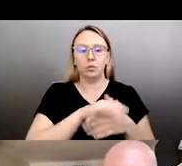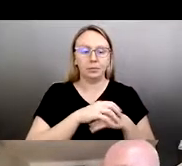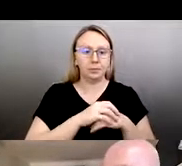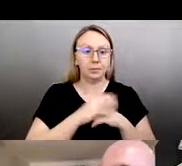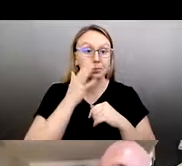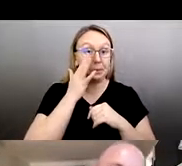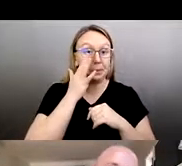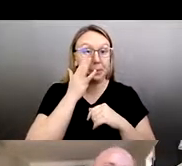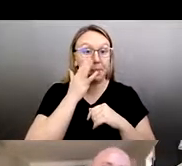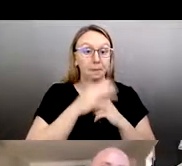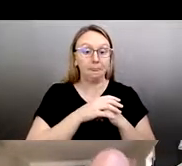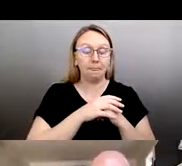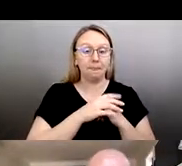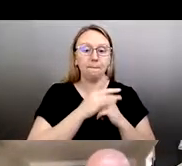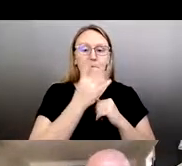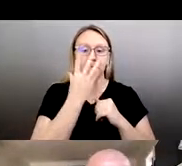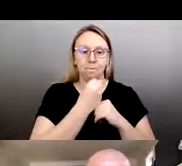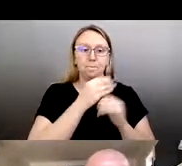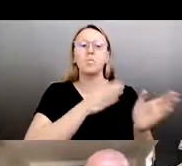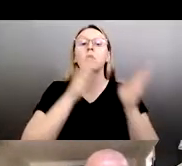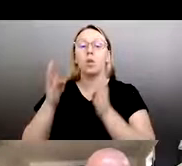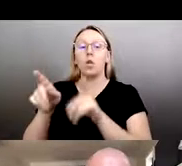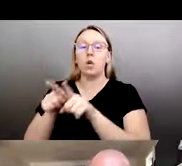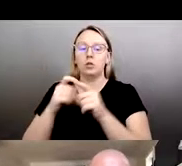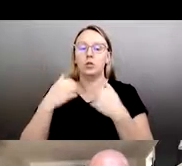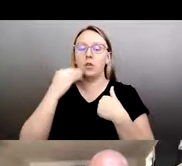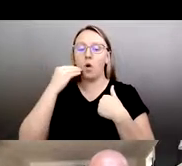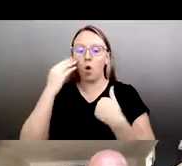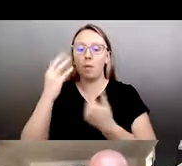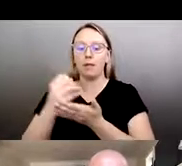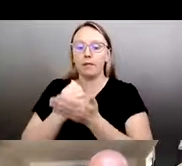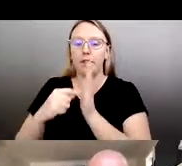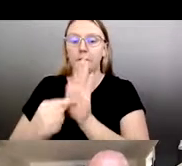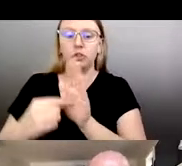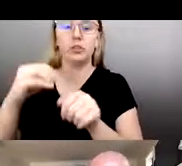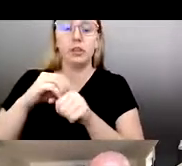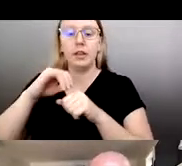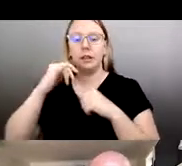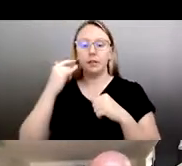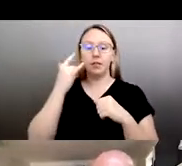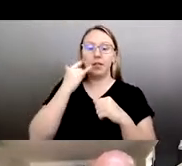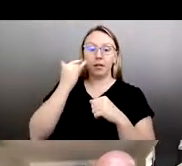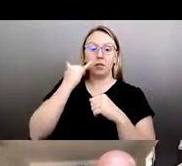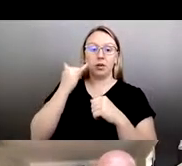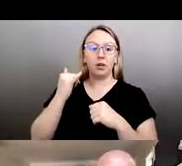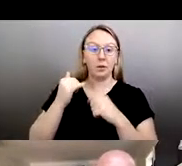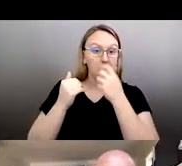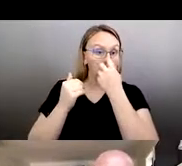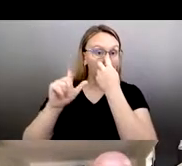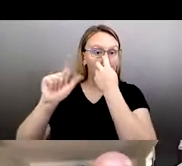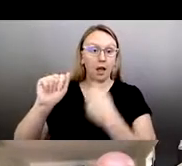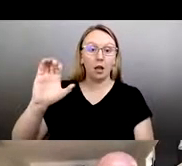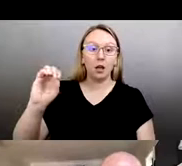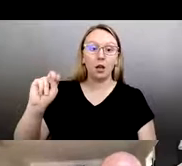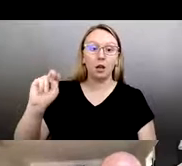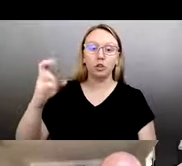also had a home and collection in La Conchita, California, that was designed by the truly great Chicago architect, Stanley Tigerman.